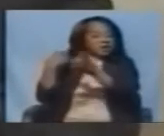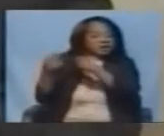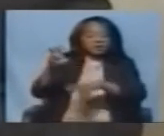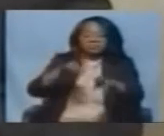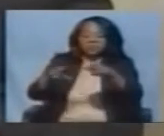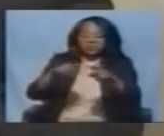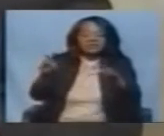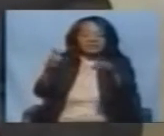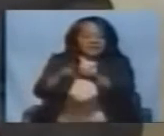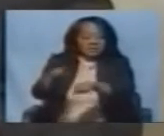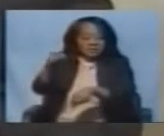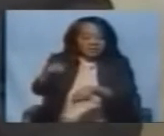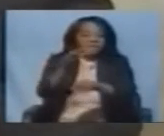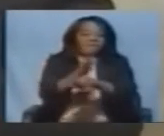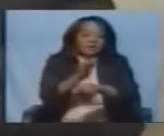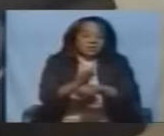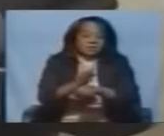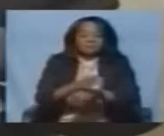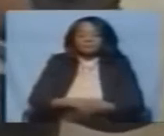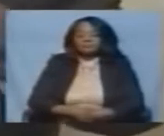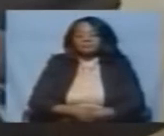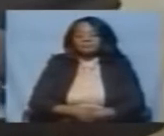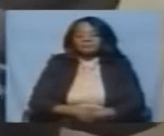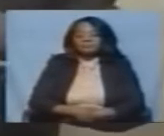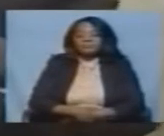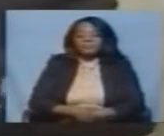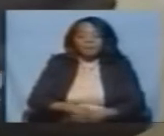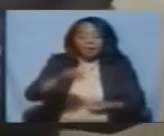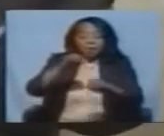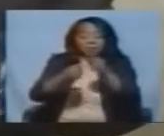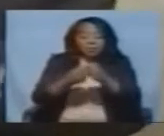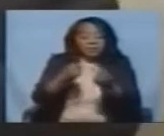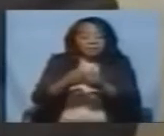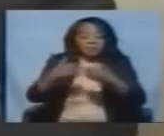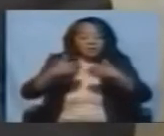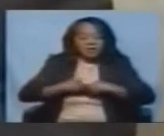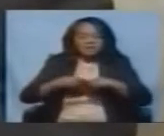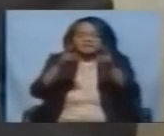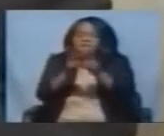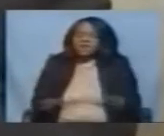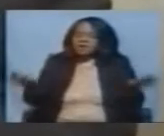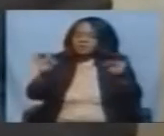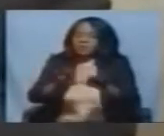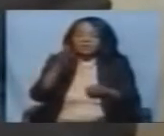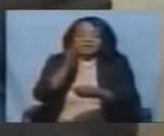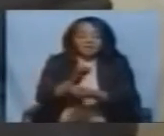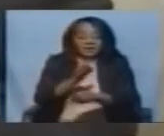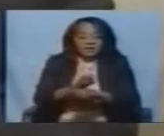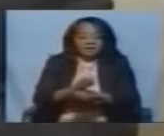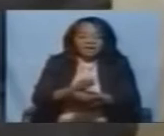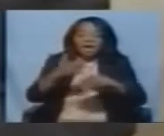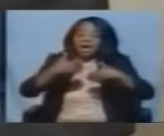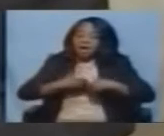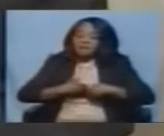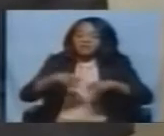people like that in the and so we began to have problems in executing such an important function, but having people are not trained.